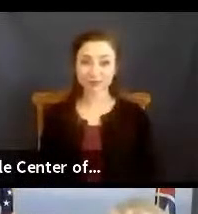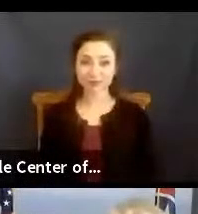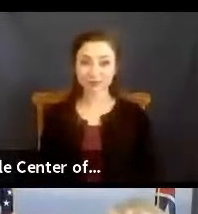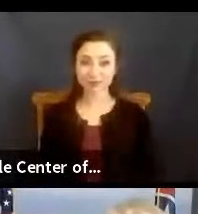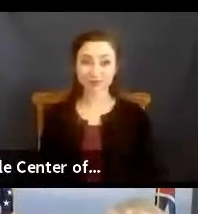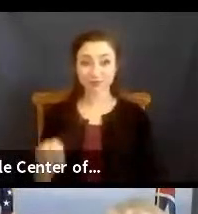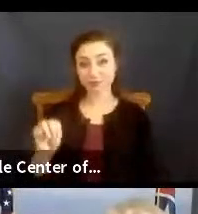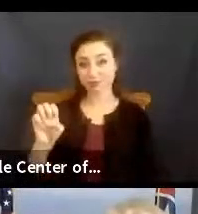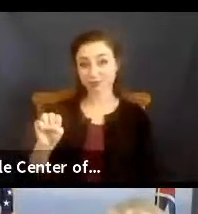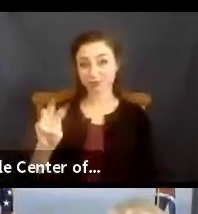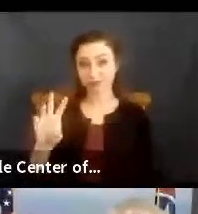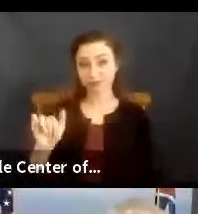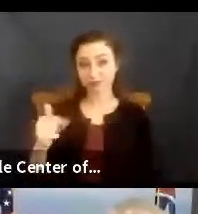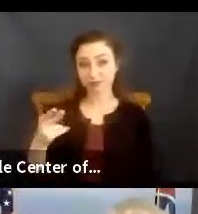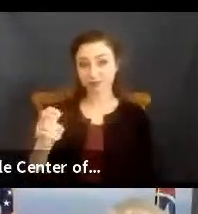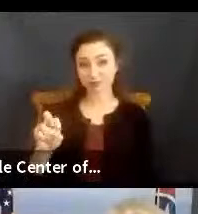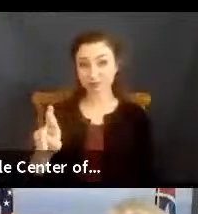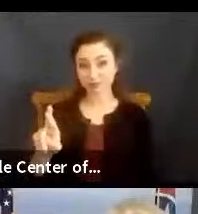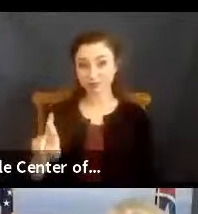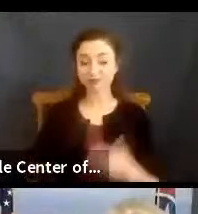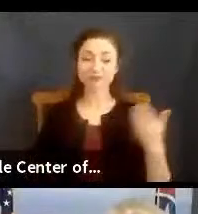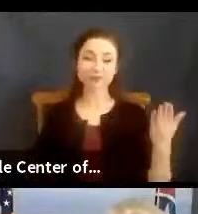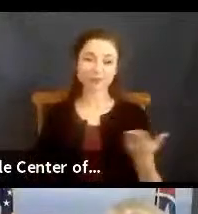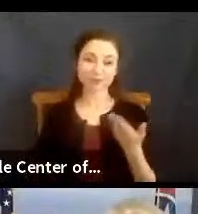Ms. Wagner, Present.